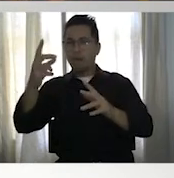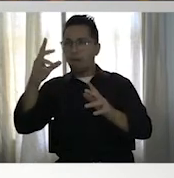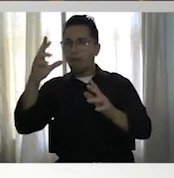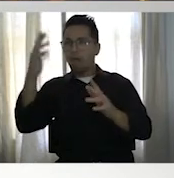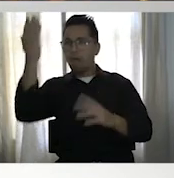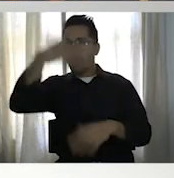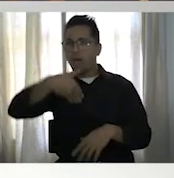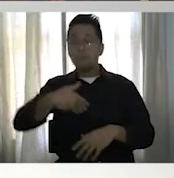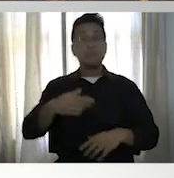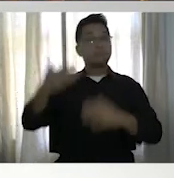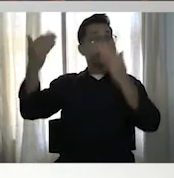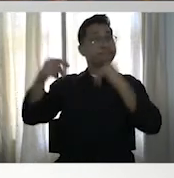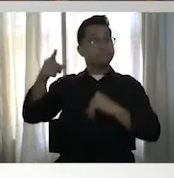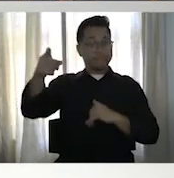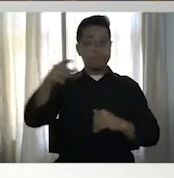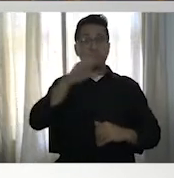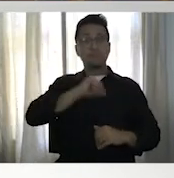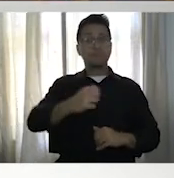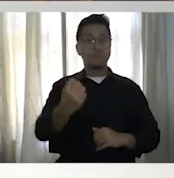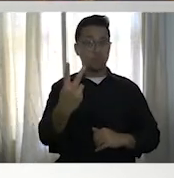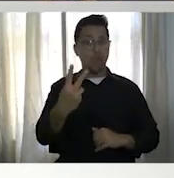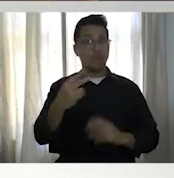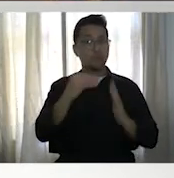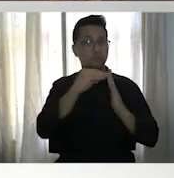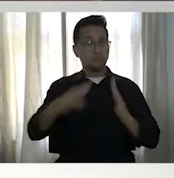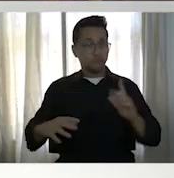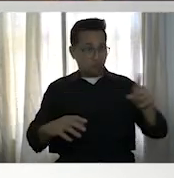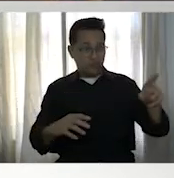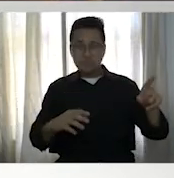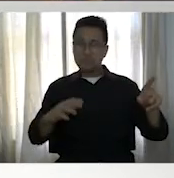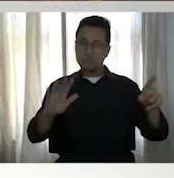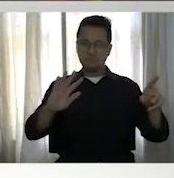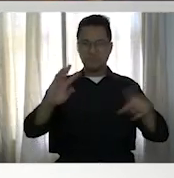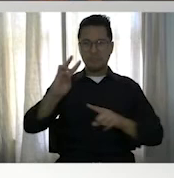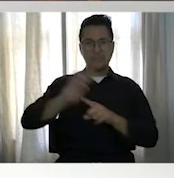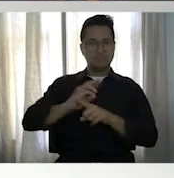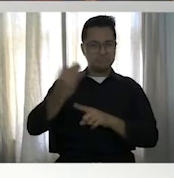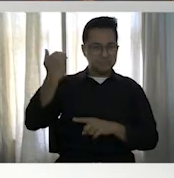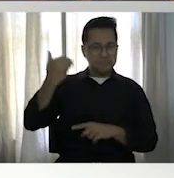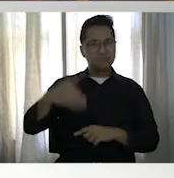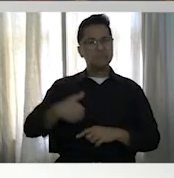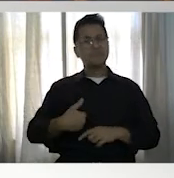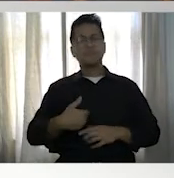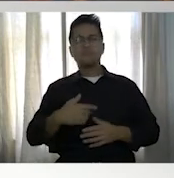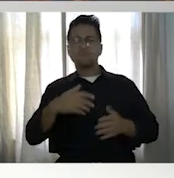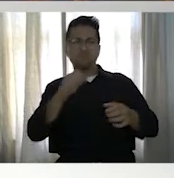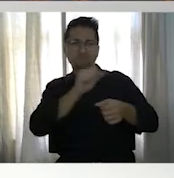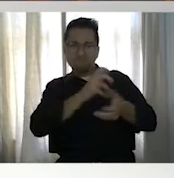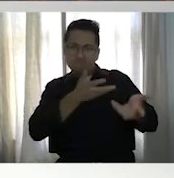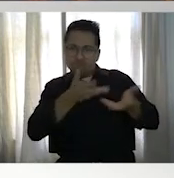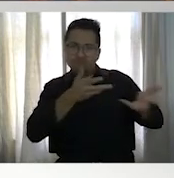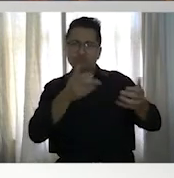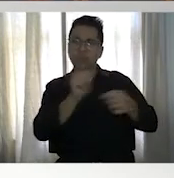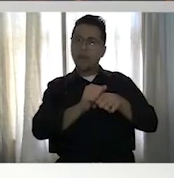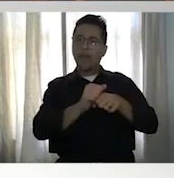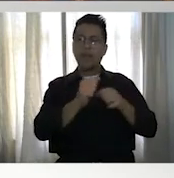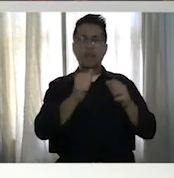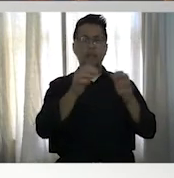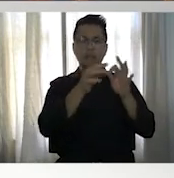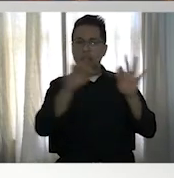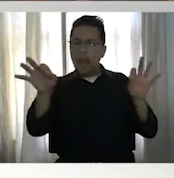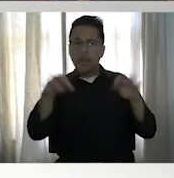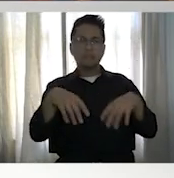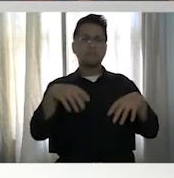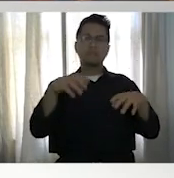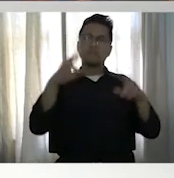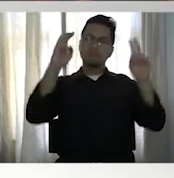case, this is a 12-year-old. I have a student, 12-year-old student, about 6 months ago, and we were just working on sentences. Just, you know, subject, verb, object kind